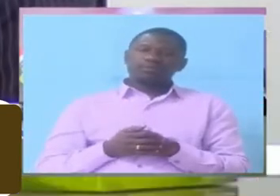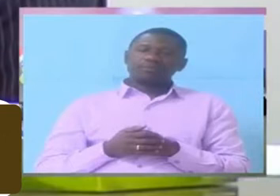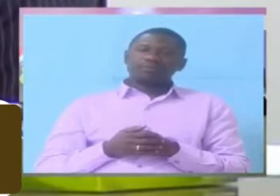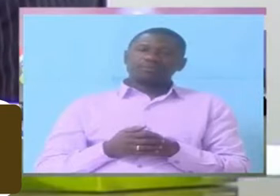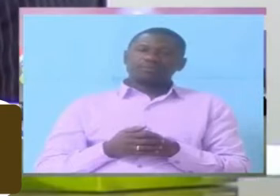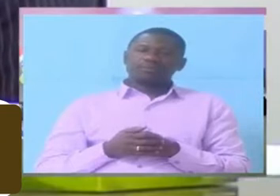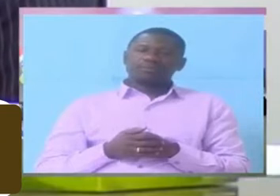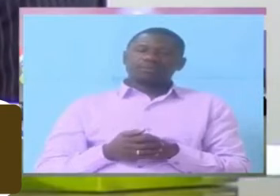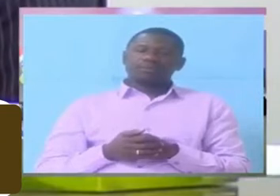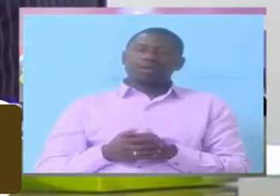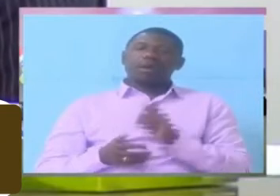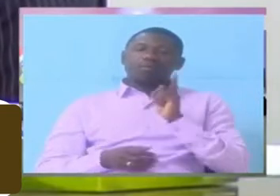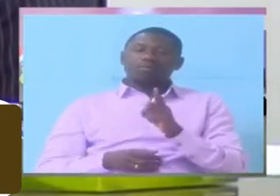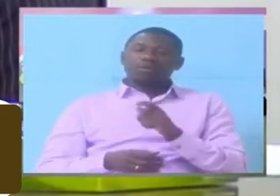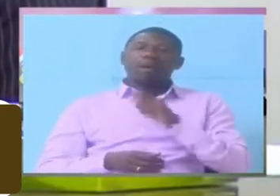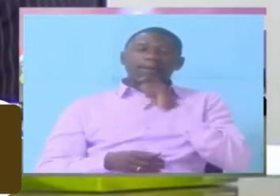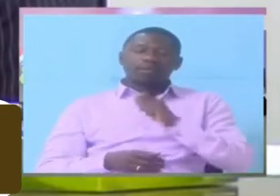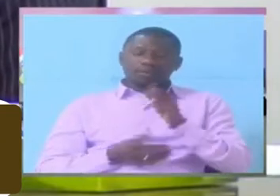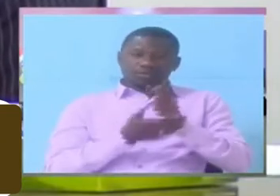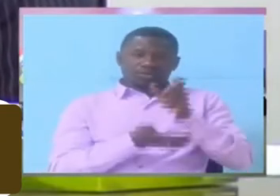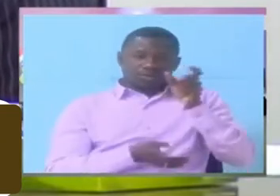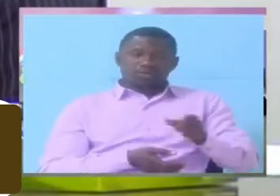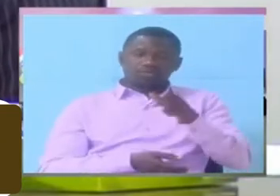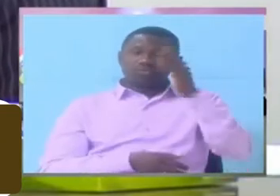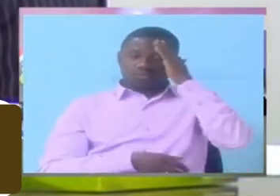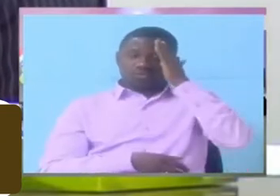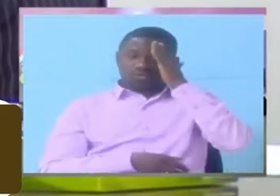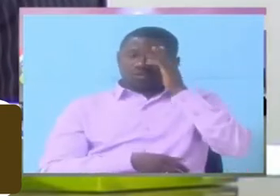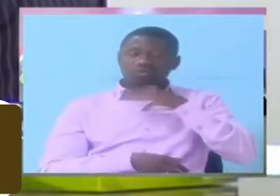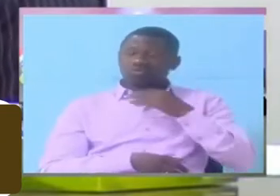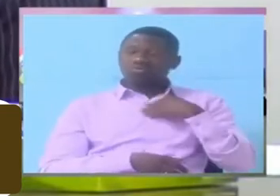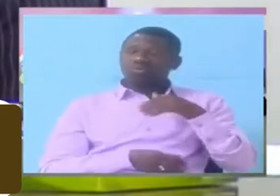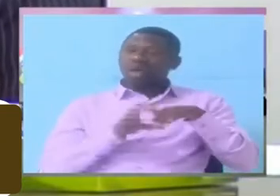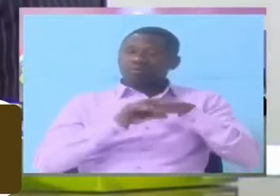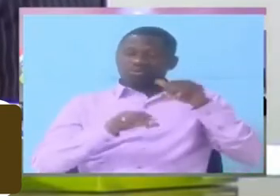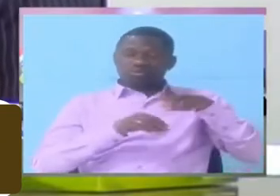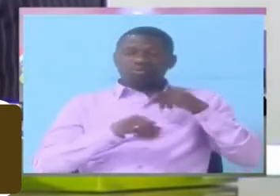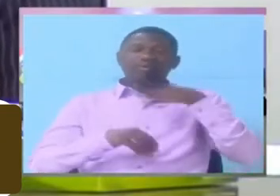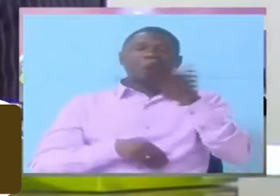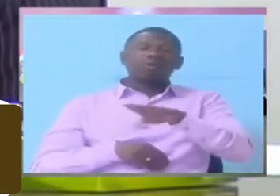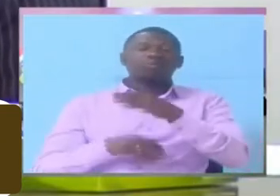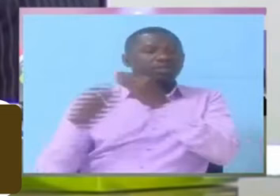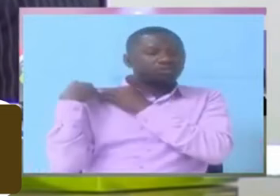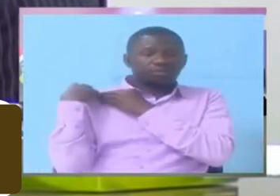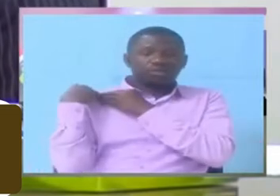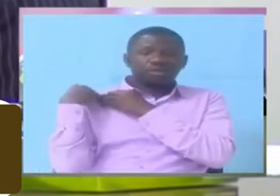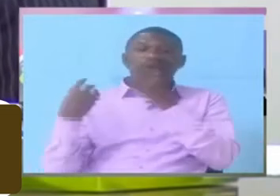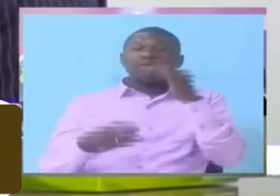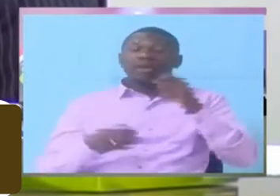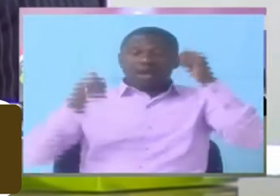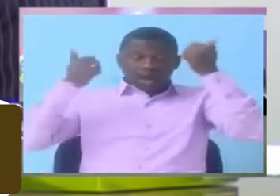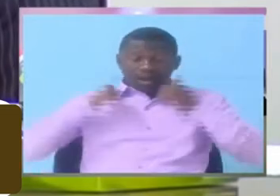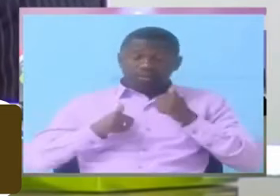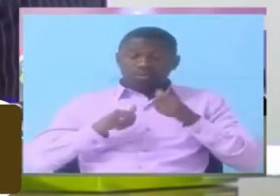ibelari ntela koto. But of course, Mr. Witness, you know that that would not absolve you of responsibility. If it happened under your watch